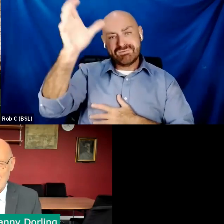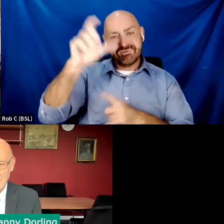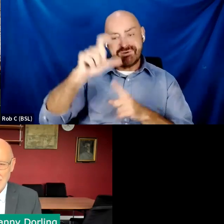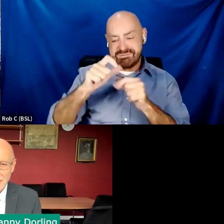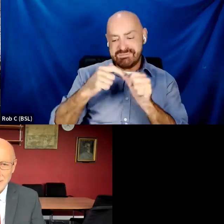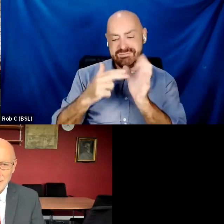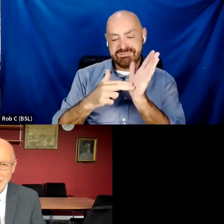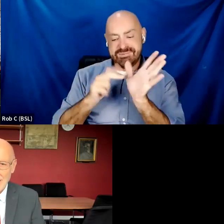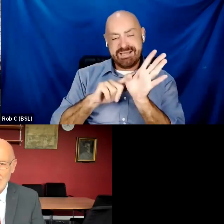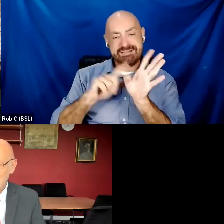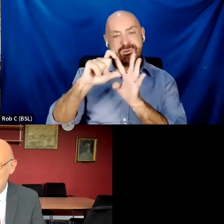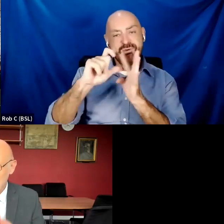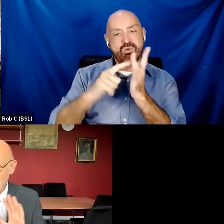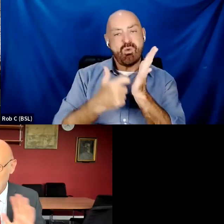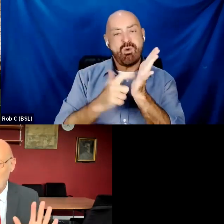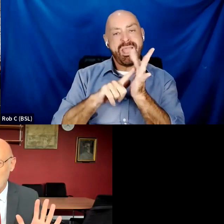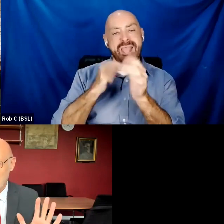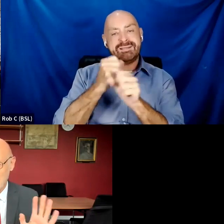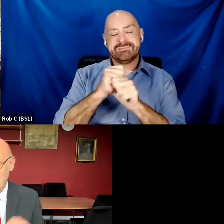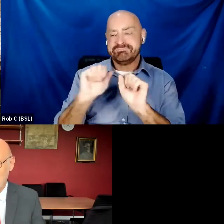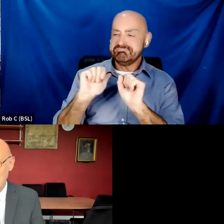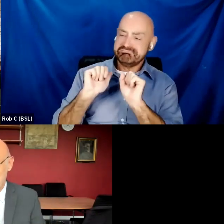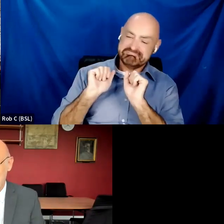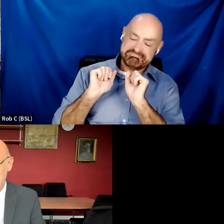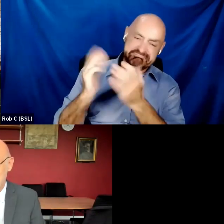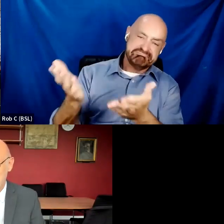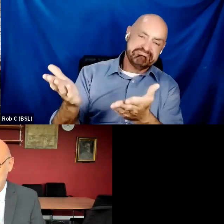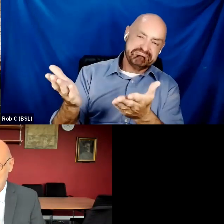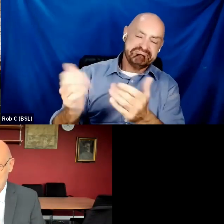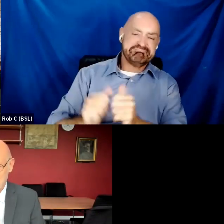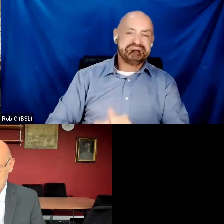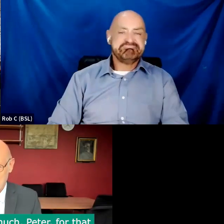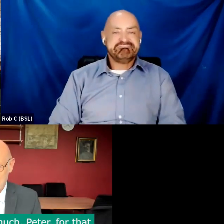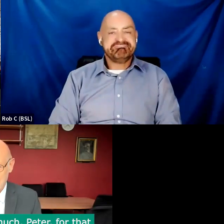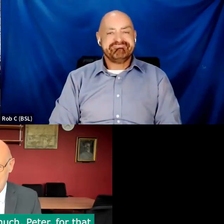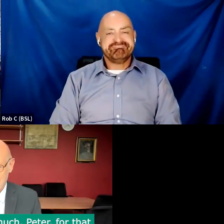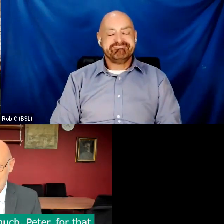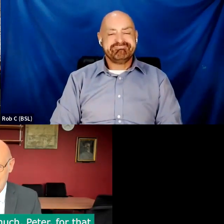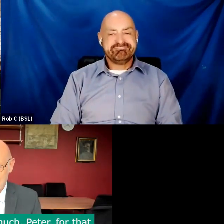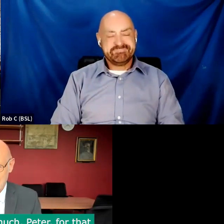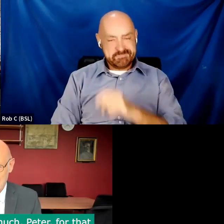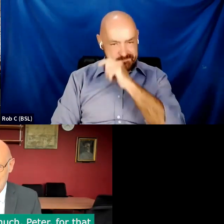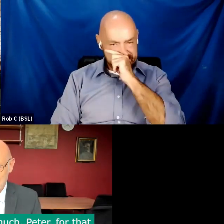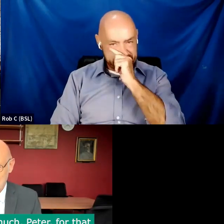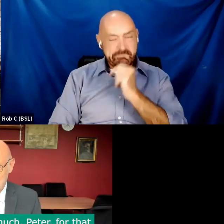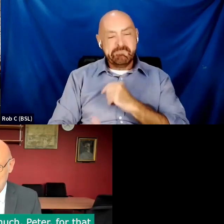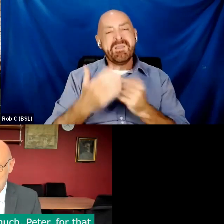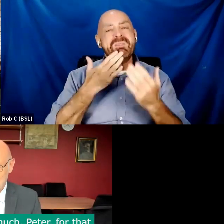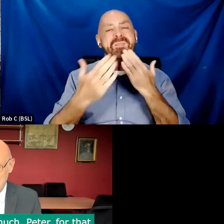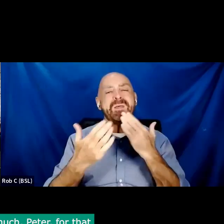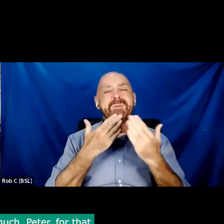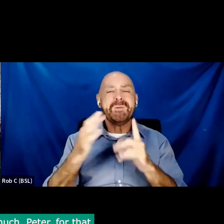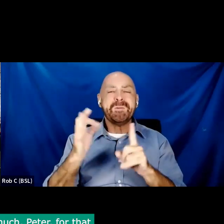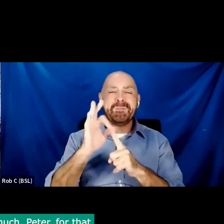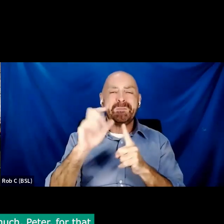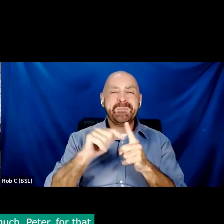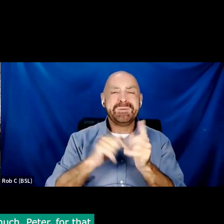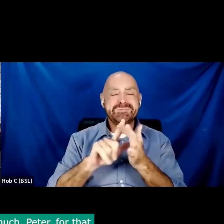transformation seminar. Danny, the floor is yours. Thank you very much, Peter, for that very